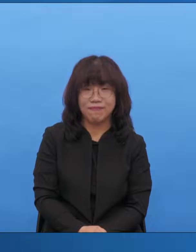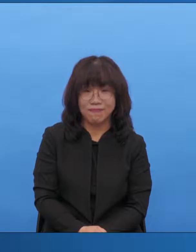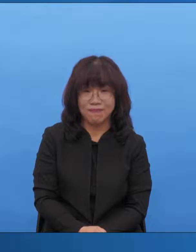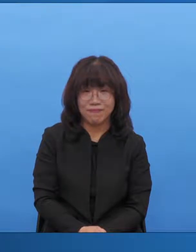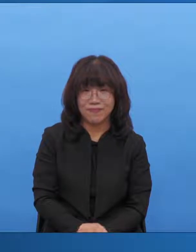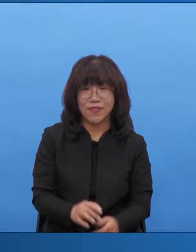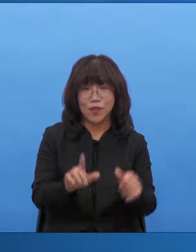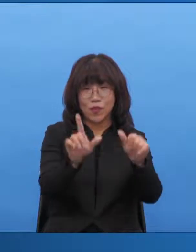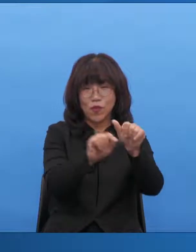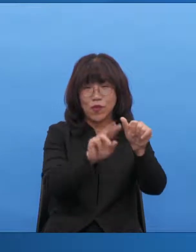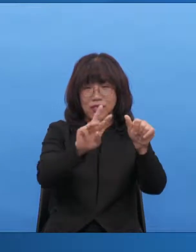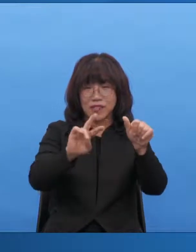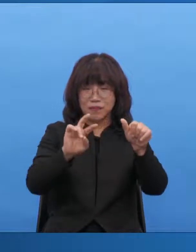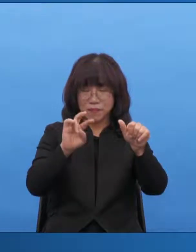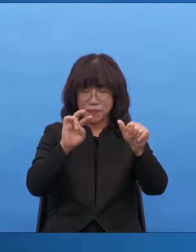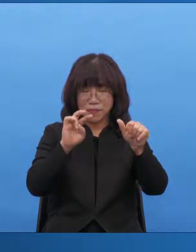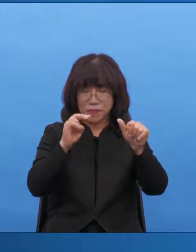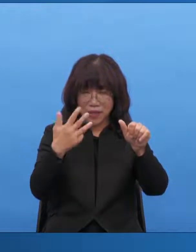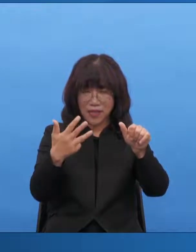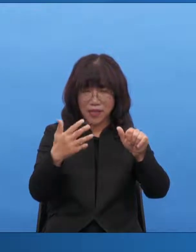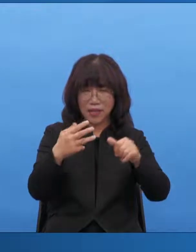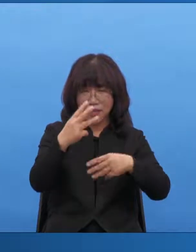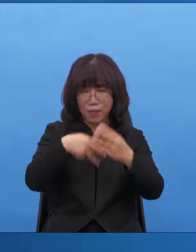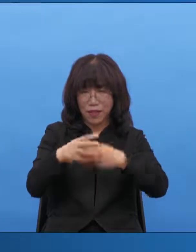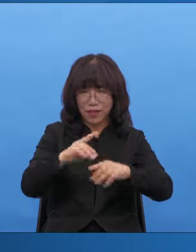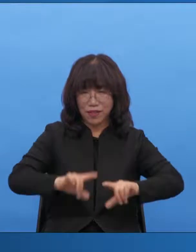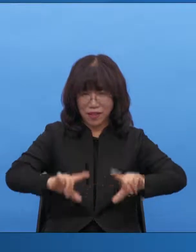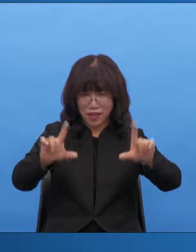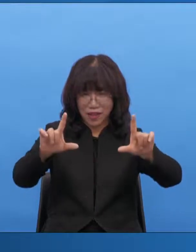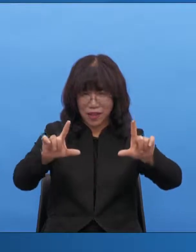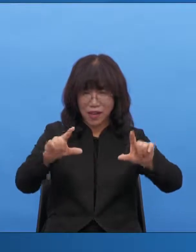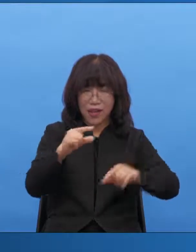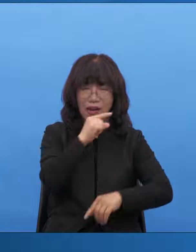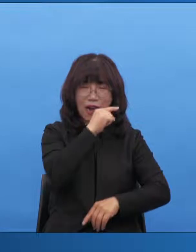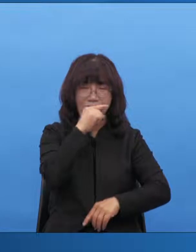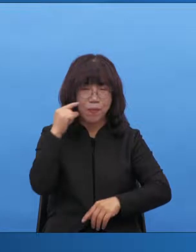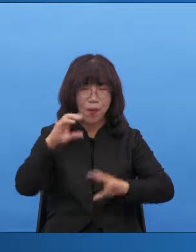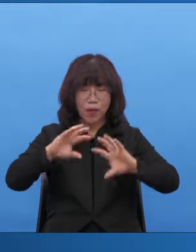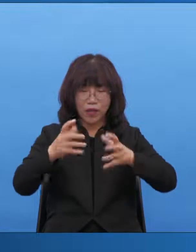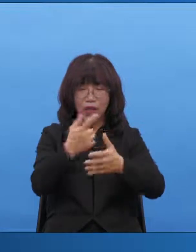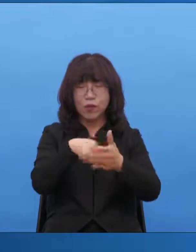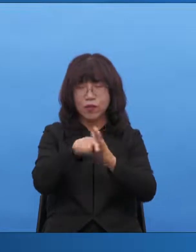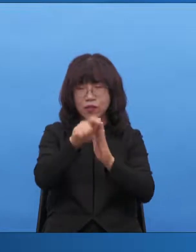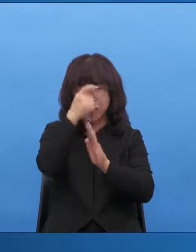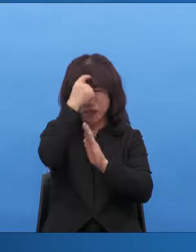Un représentant du Gabon va maintenant prier pour le culte des ruminants du 28 mai.